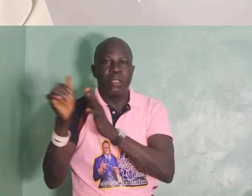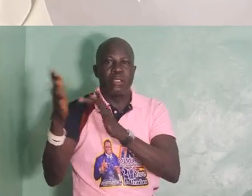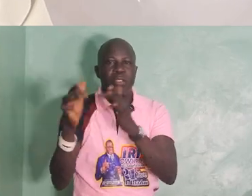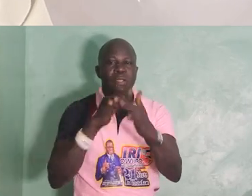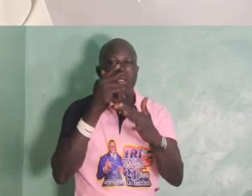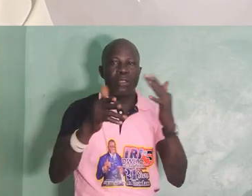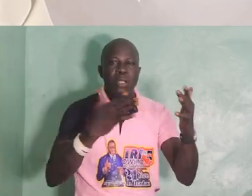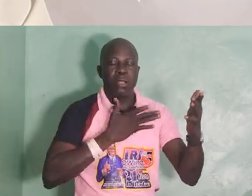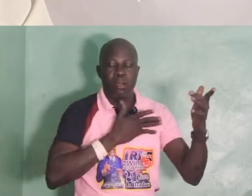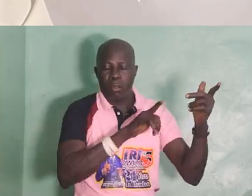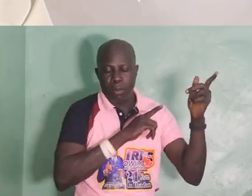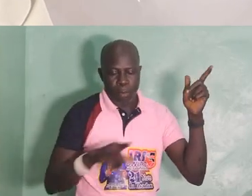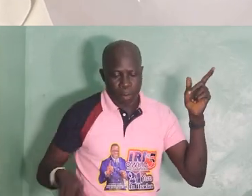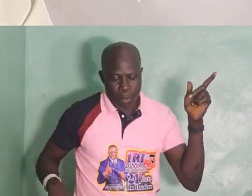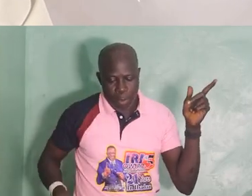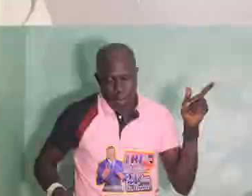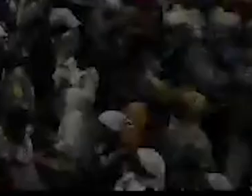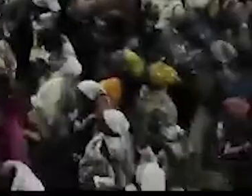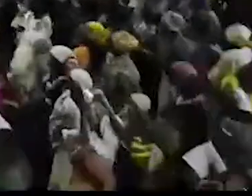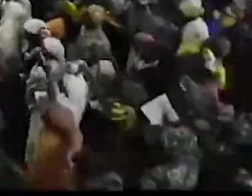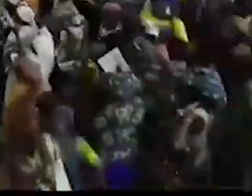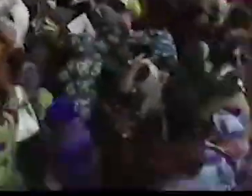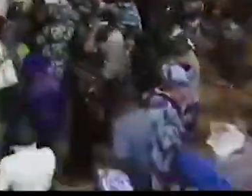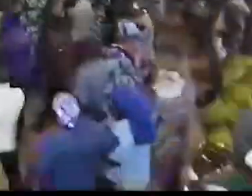back. Amen. In Jesus' name, our Lord.